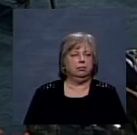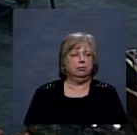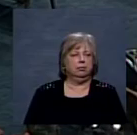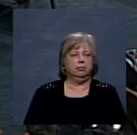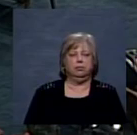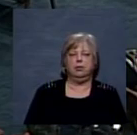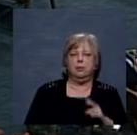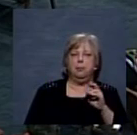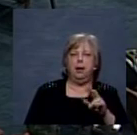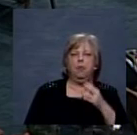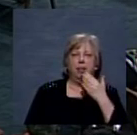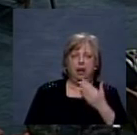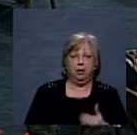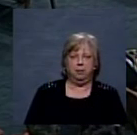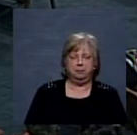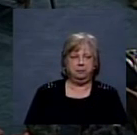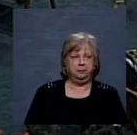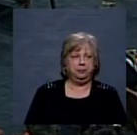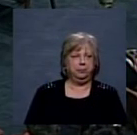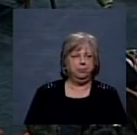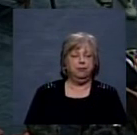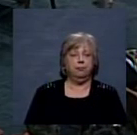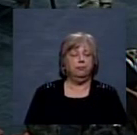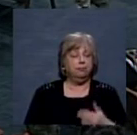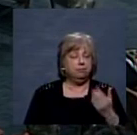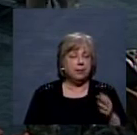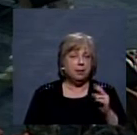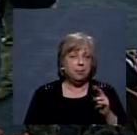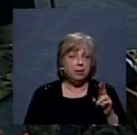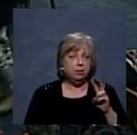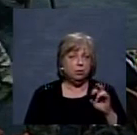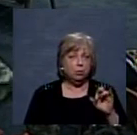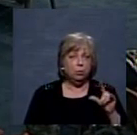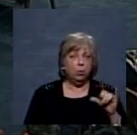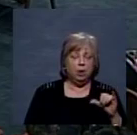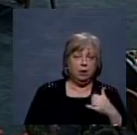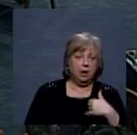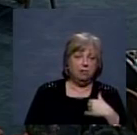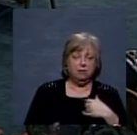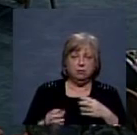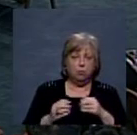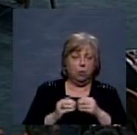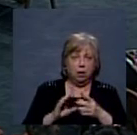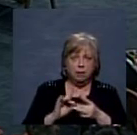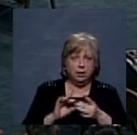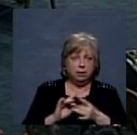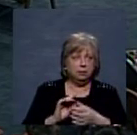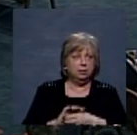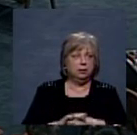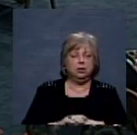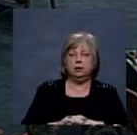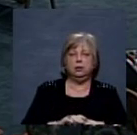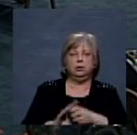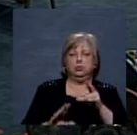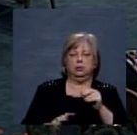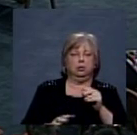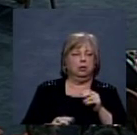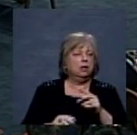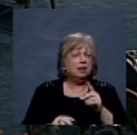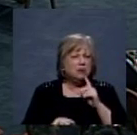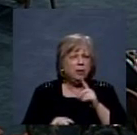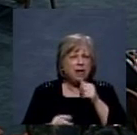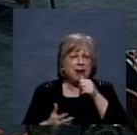All right. Thank you, Mr. Garland. Mr. Willis, do you have any other follow-up comments on this? Not at all.